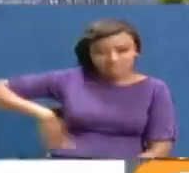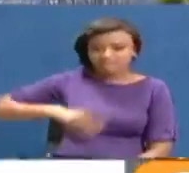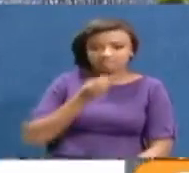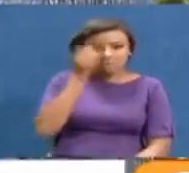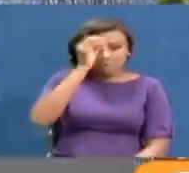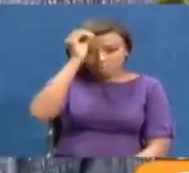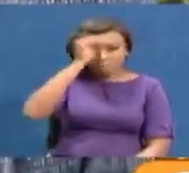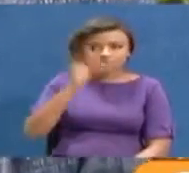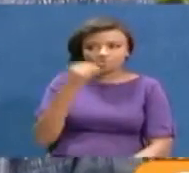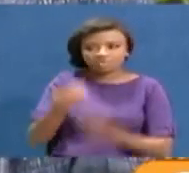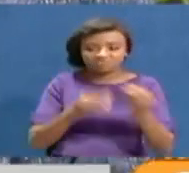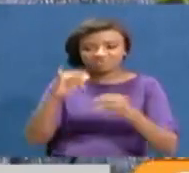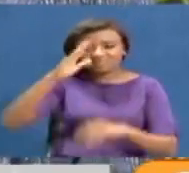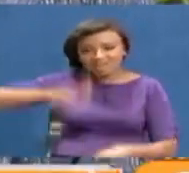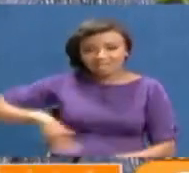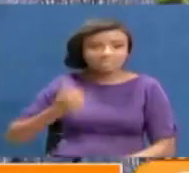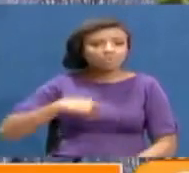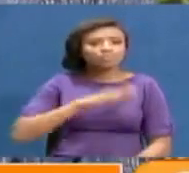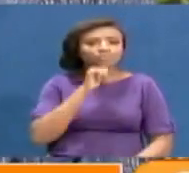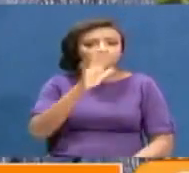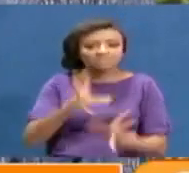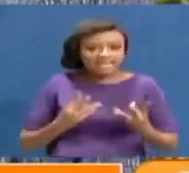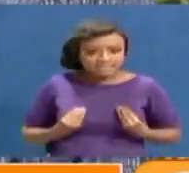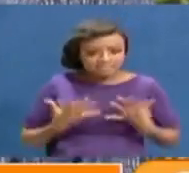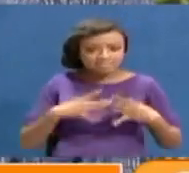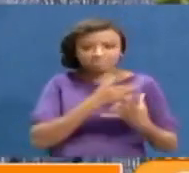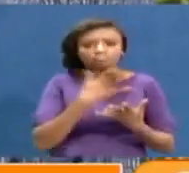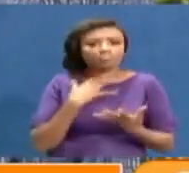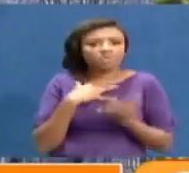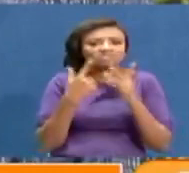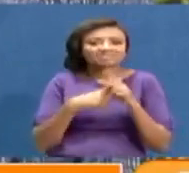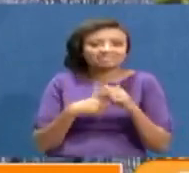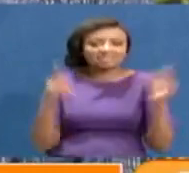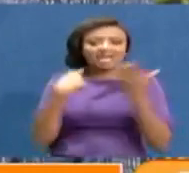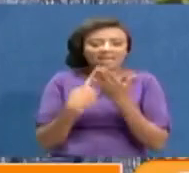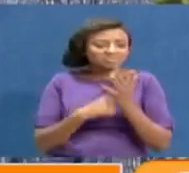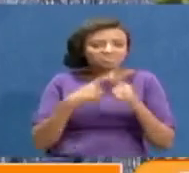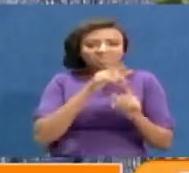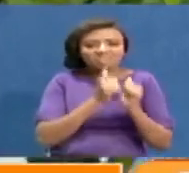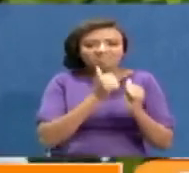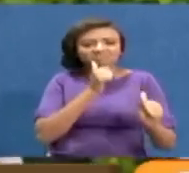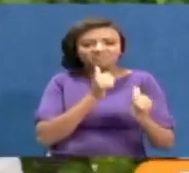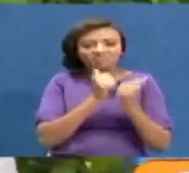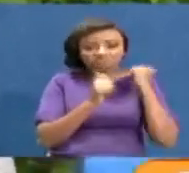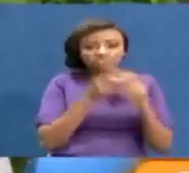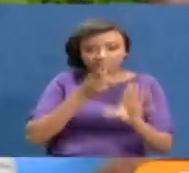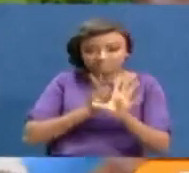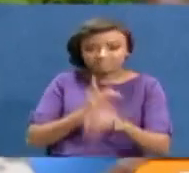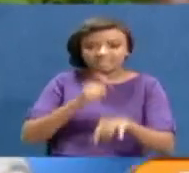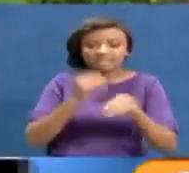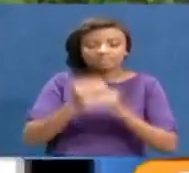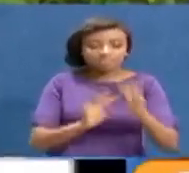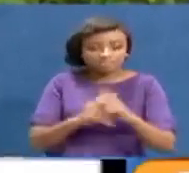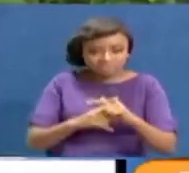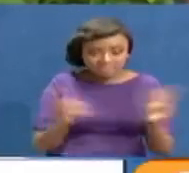We will not entertain people who want to reopen a discussion that they refused to participate in when the process was going on. The lobby group wants